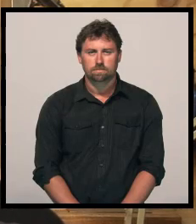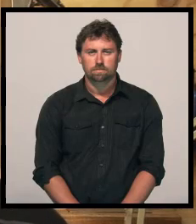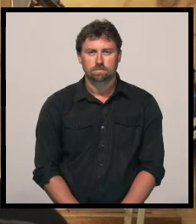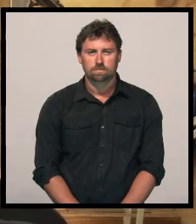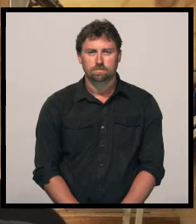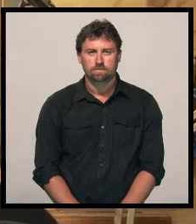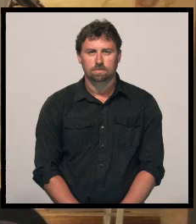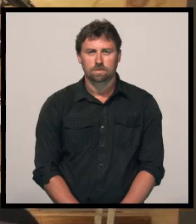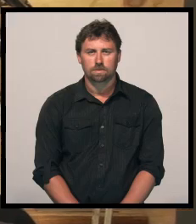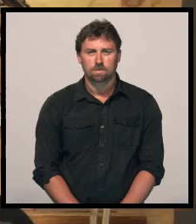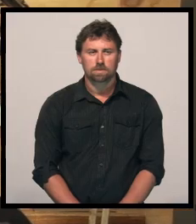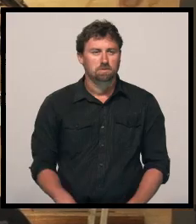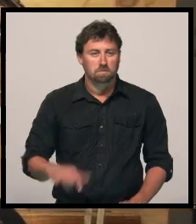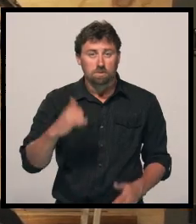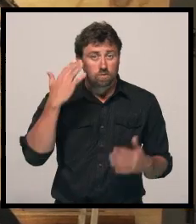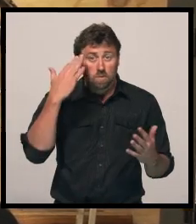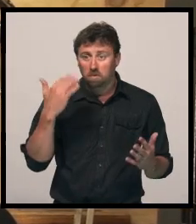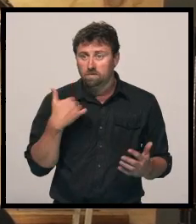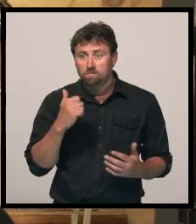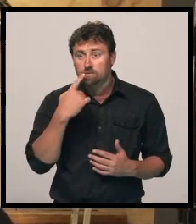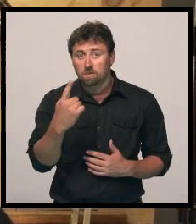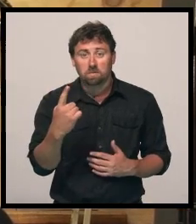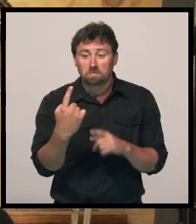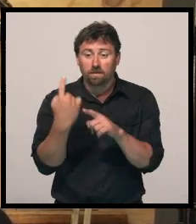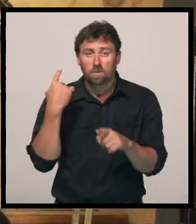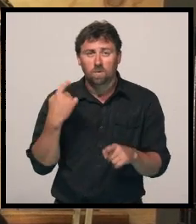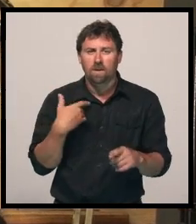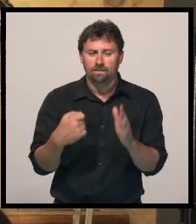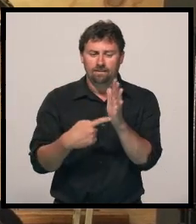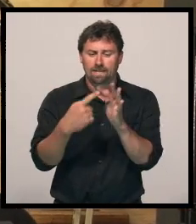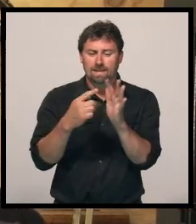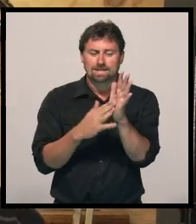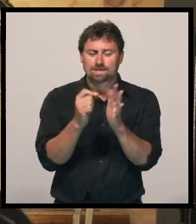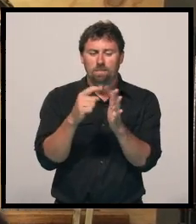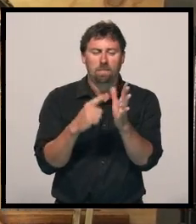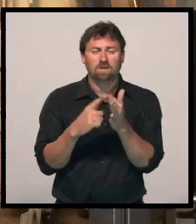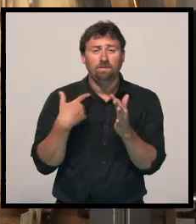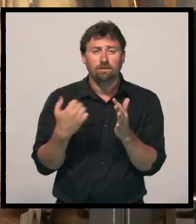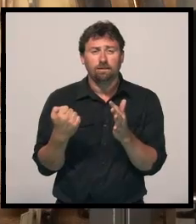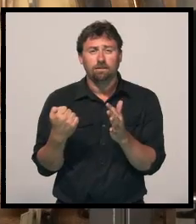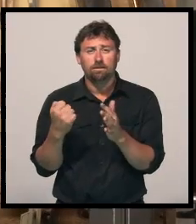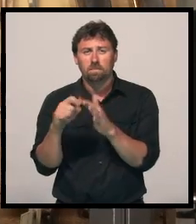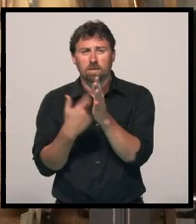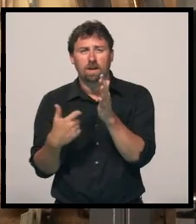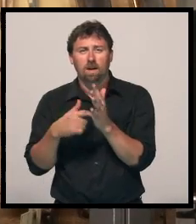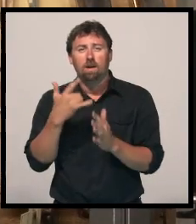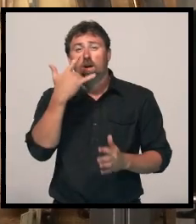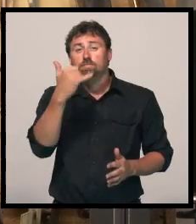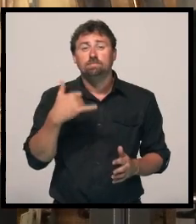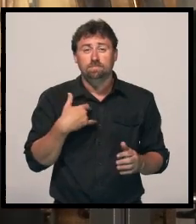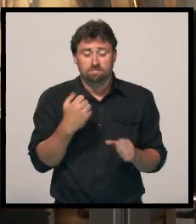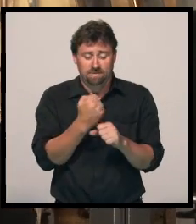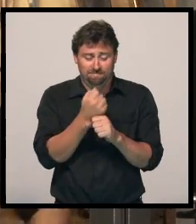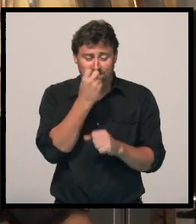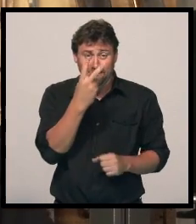I don't know if you noticed or I told you, but even though I've got a template for all these parts, I did actually stuff up when I made this box